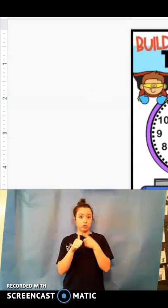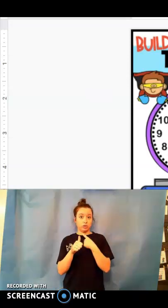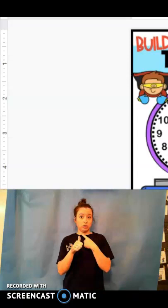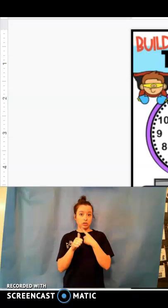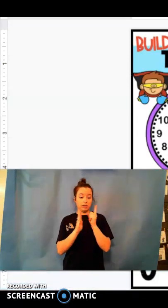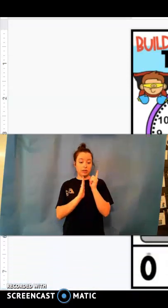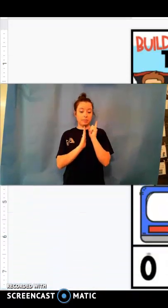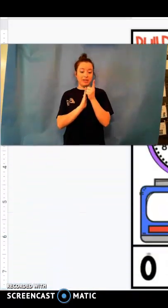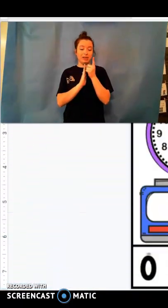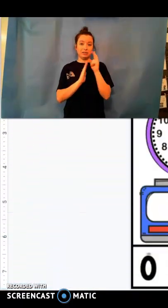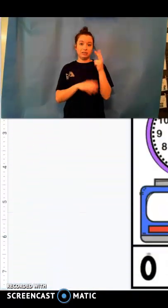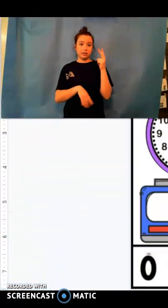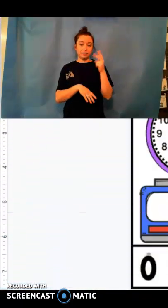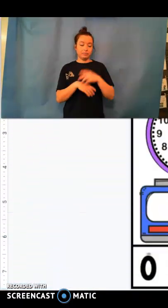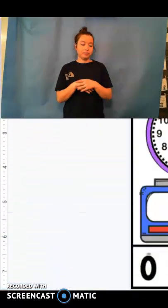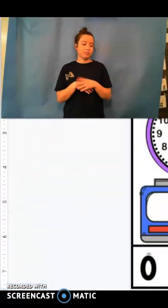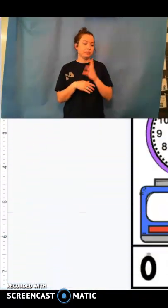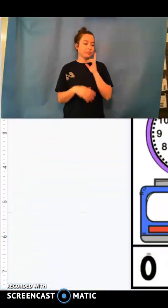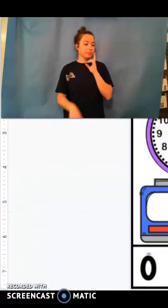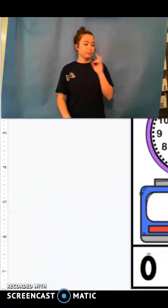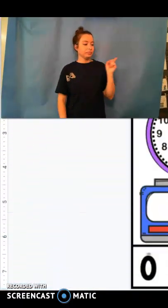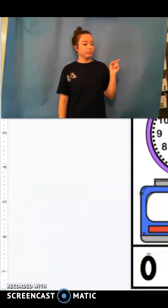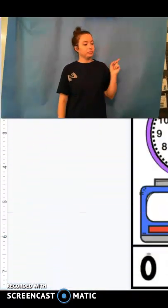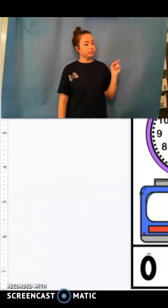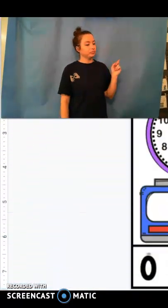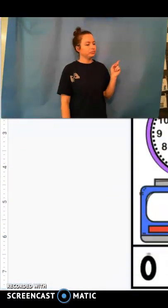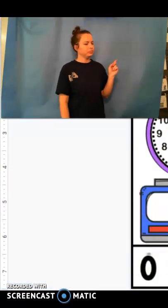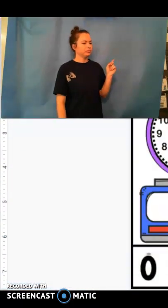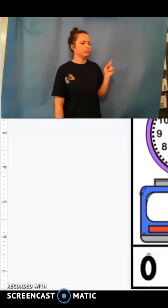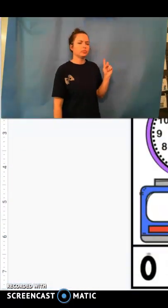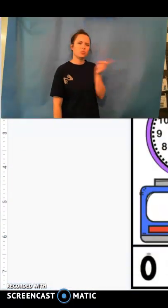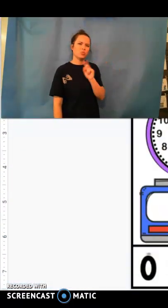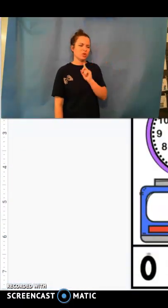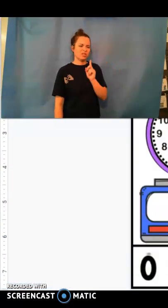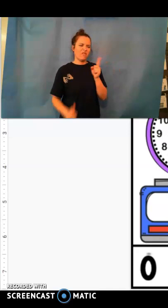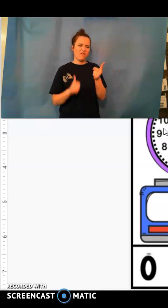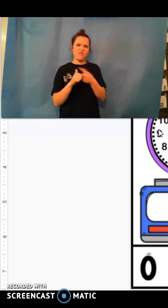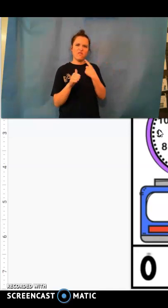then the minutes go second. So let's look. Where is my hour hand pointing?